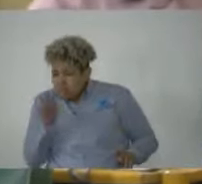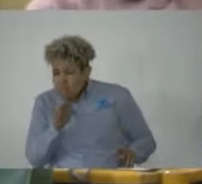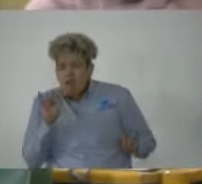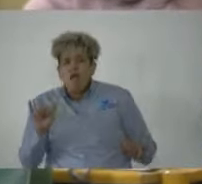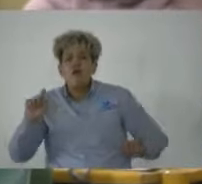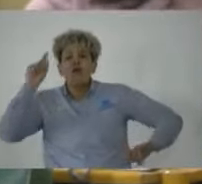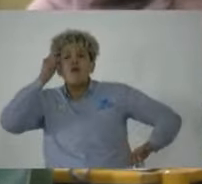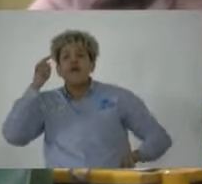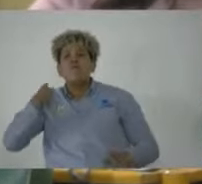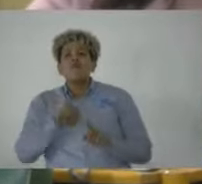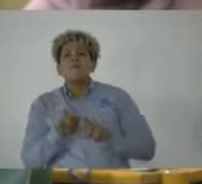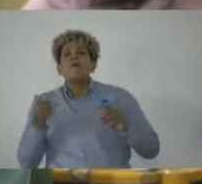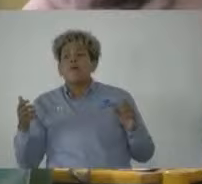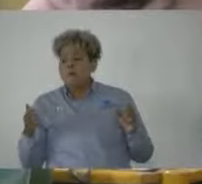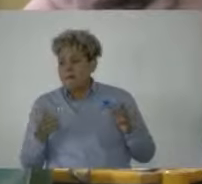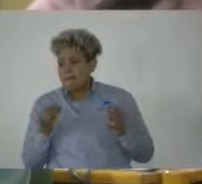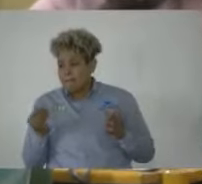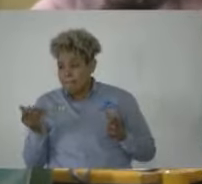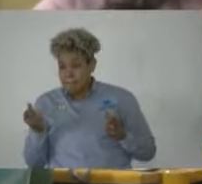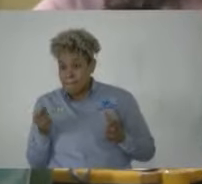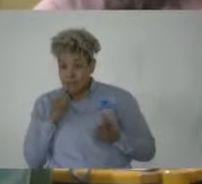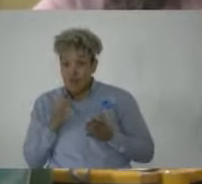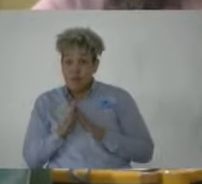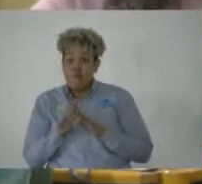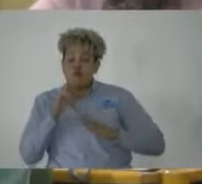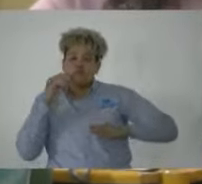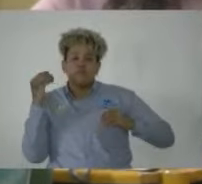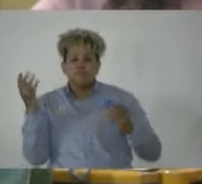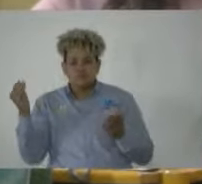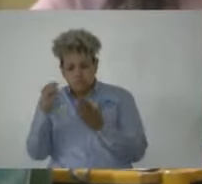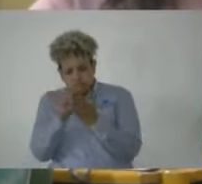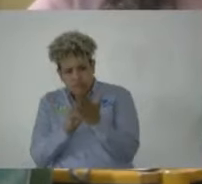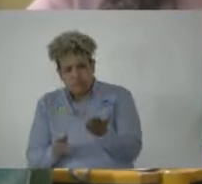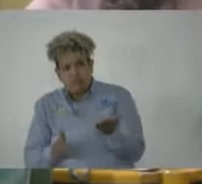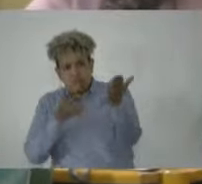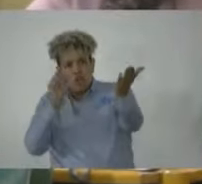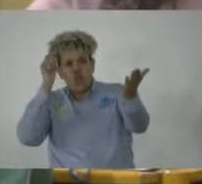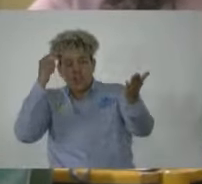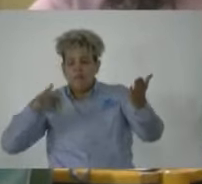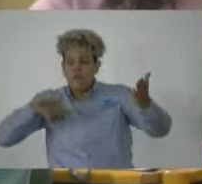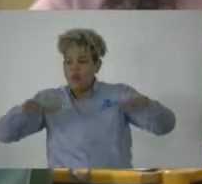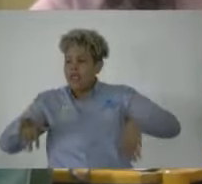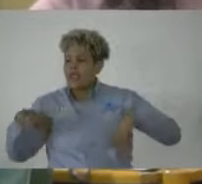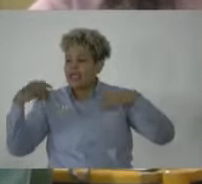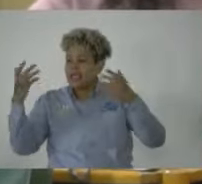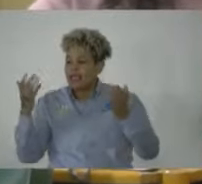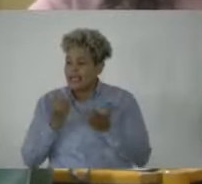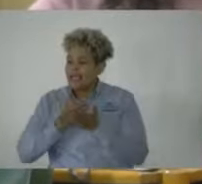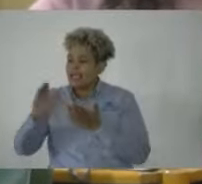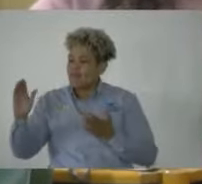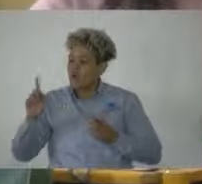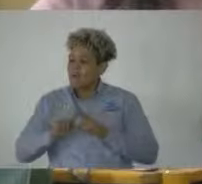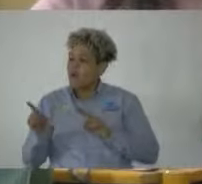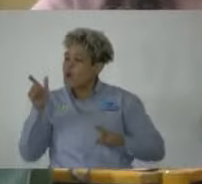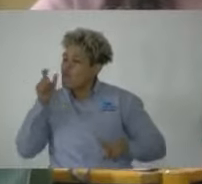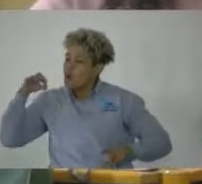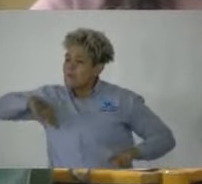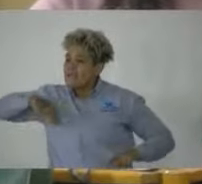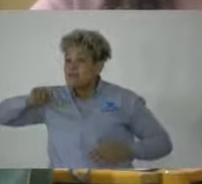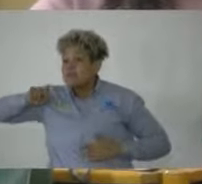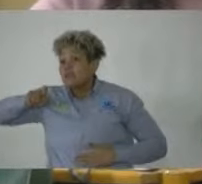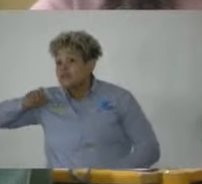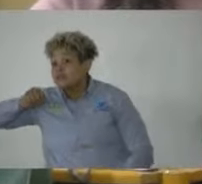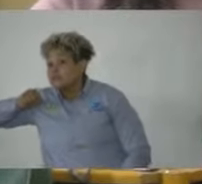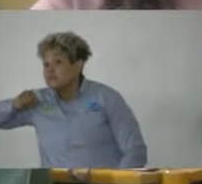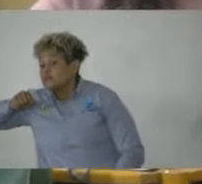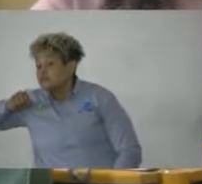that the government, more of the revenue that's on the books is coming to the government, and we are not giving away. And who benefits from tax? Well, a